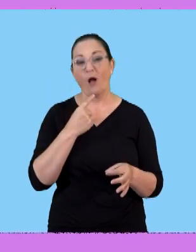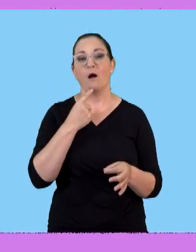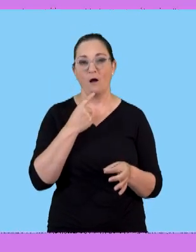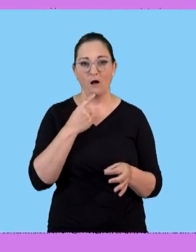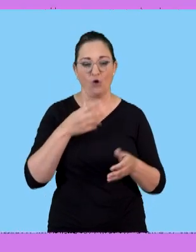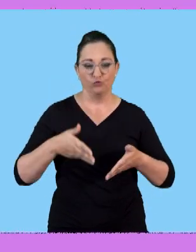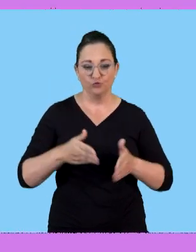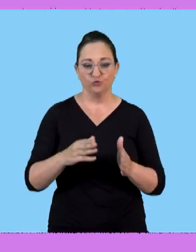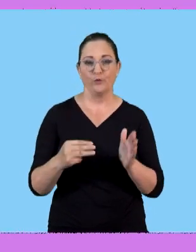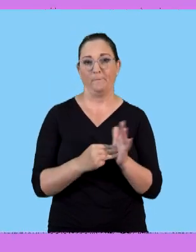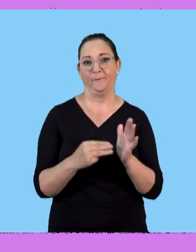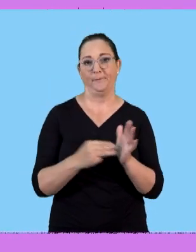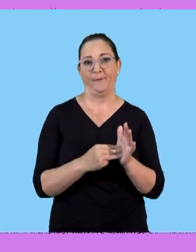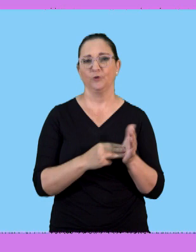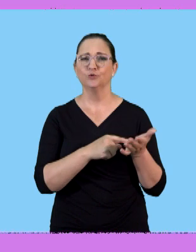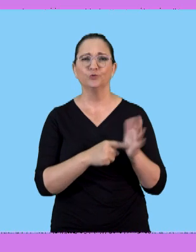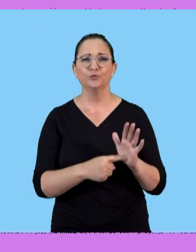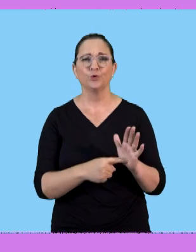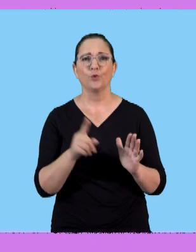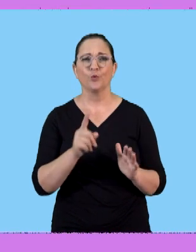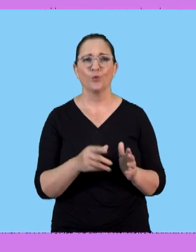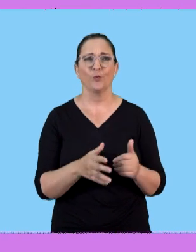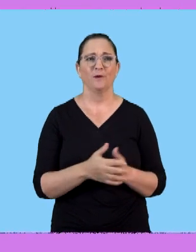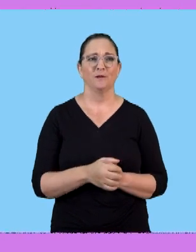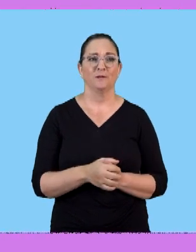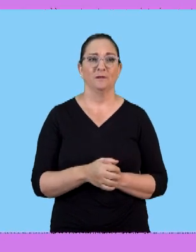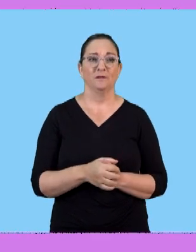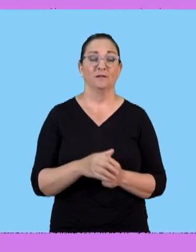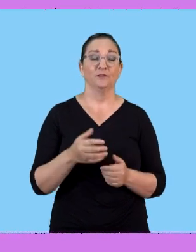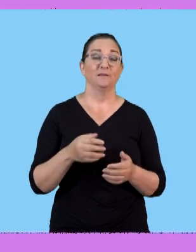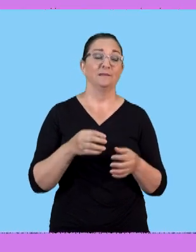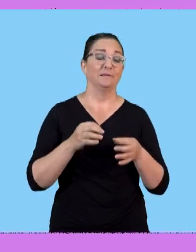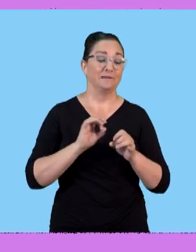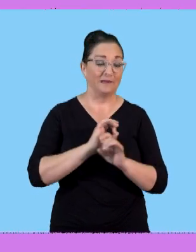map. Right, so a street map shows, right, in depth,